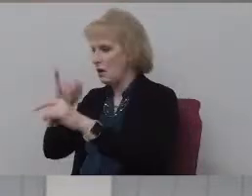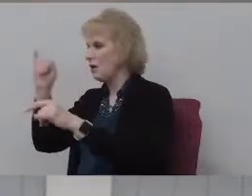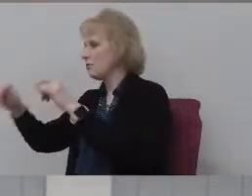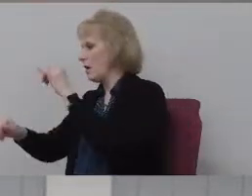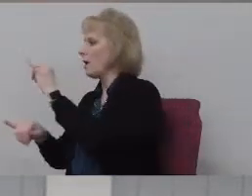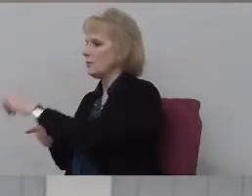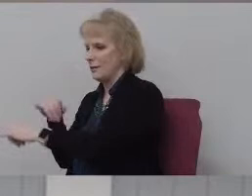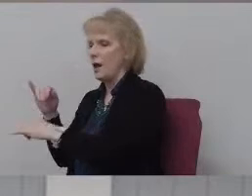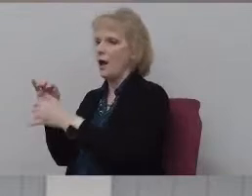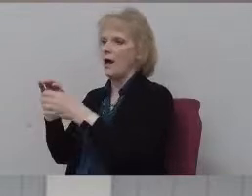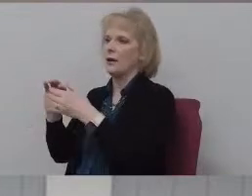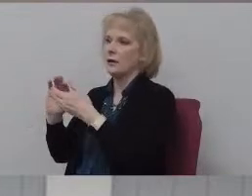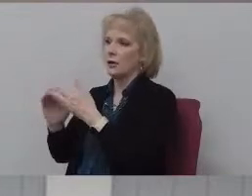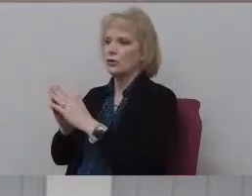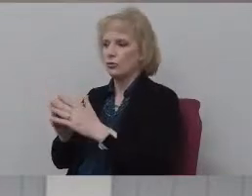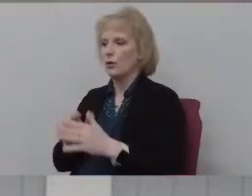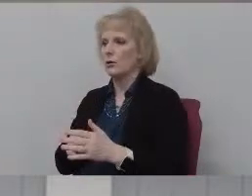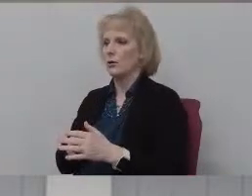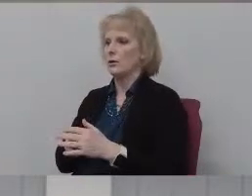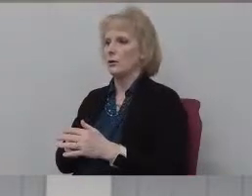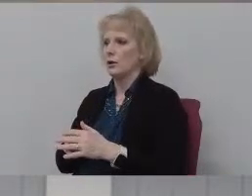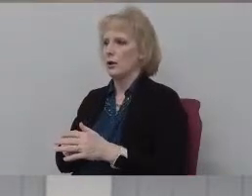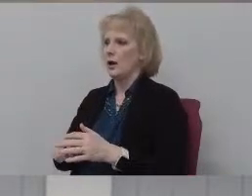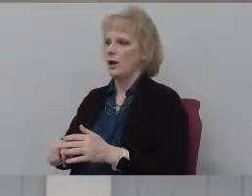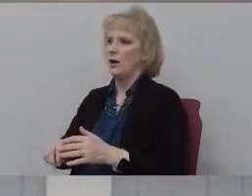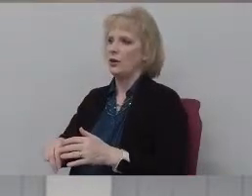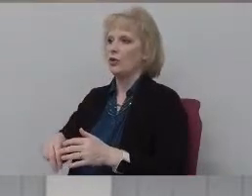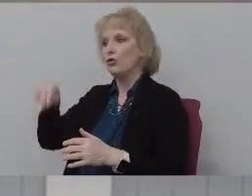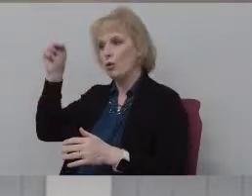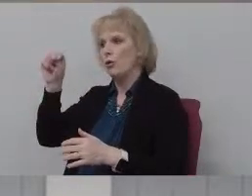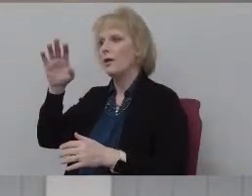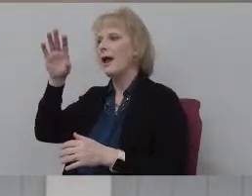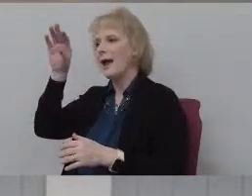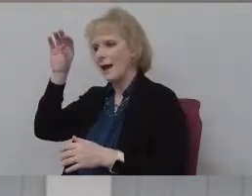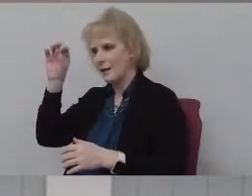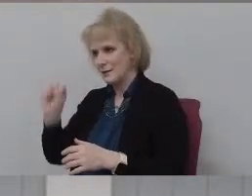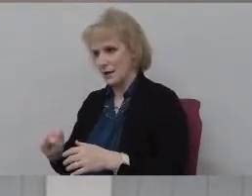both the northern kingdom and then the southern kingdom as well.